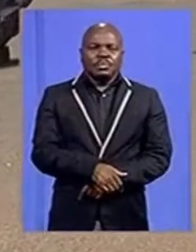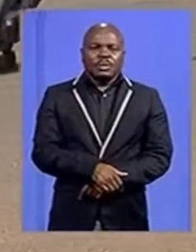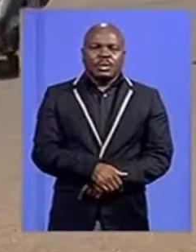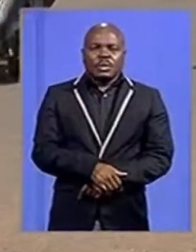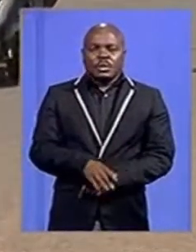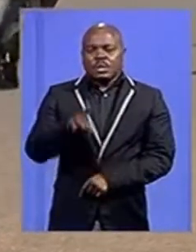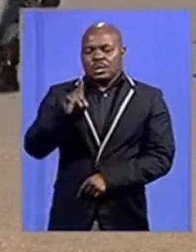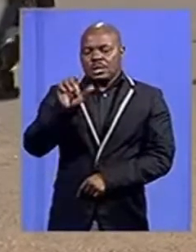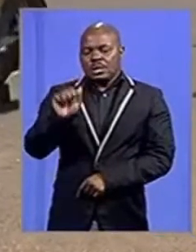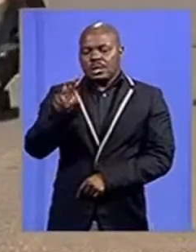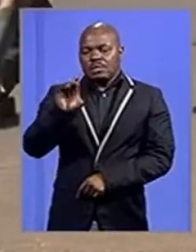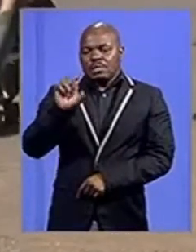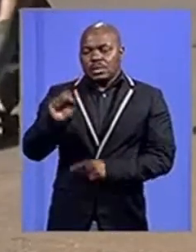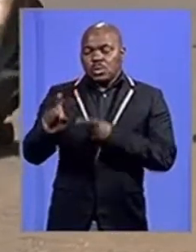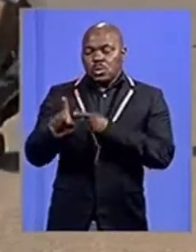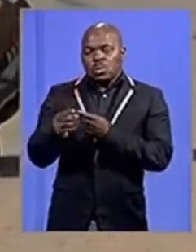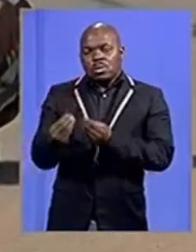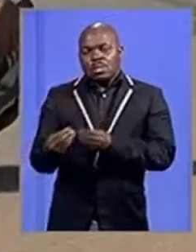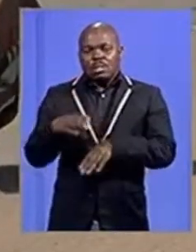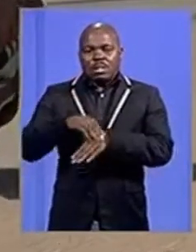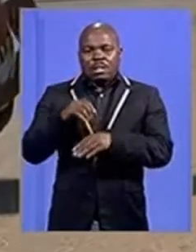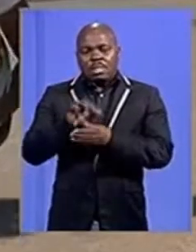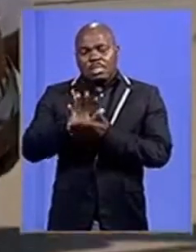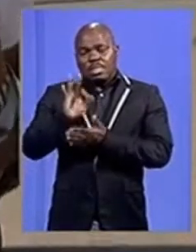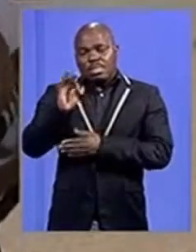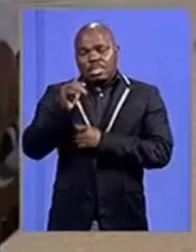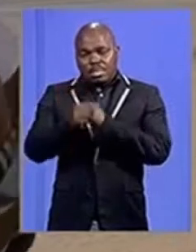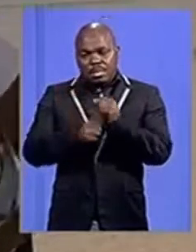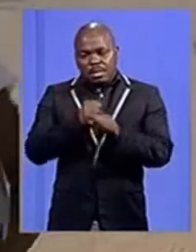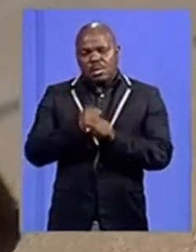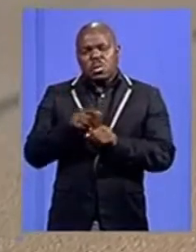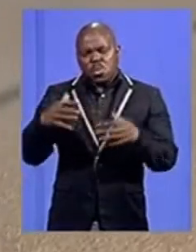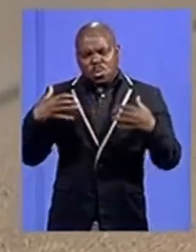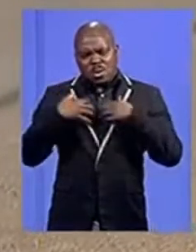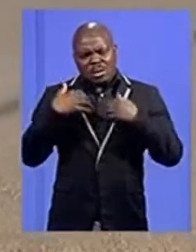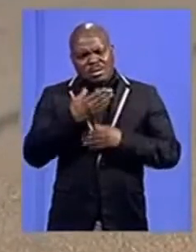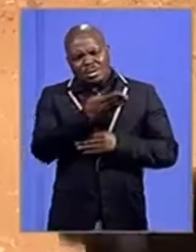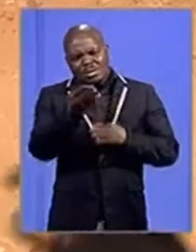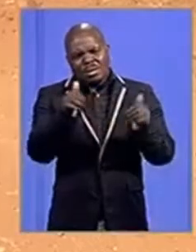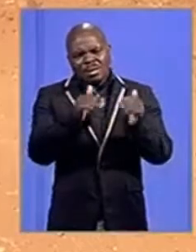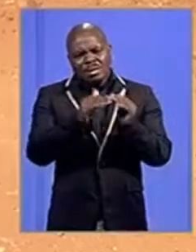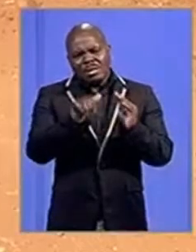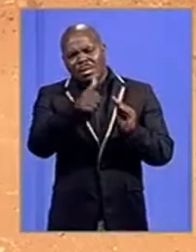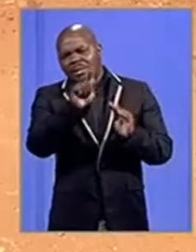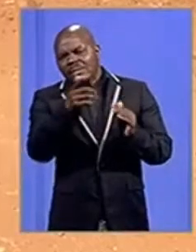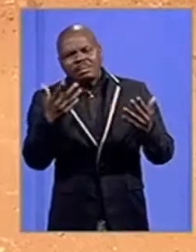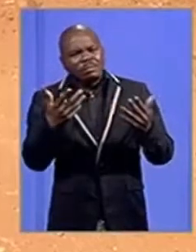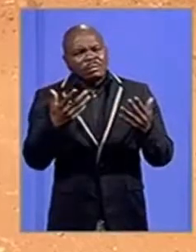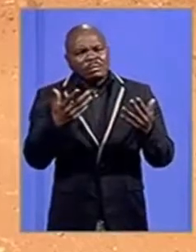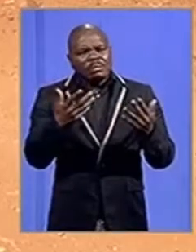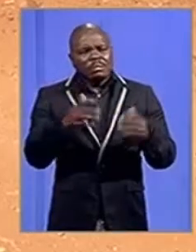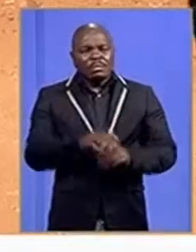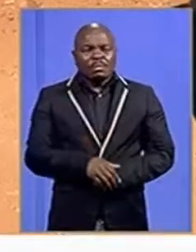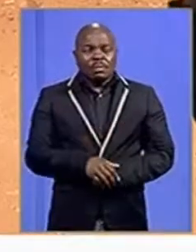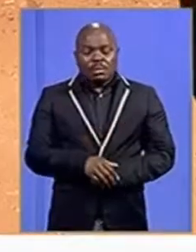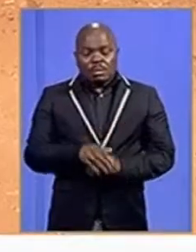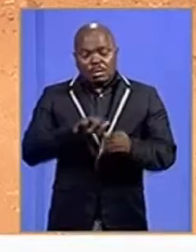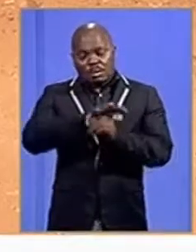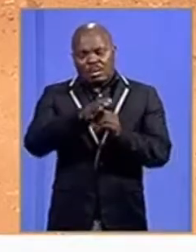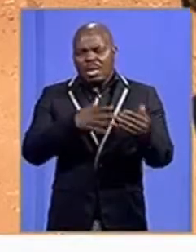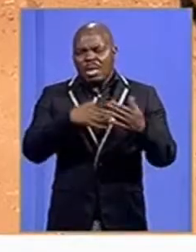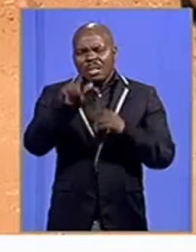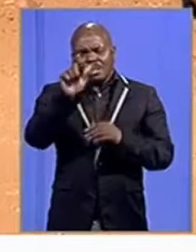Jemiko Davids wa mengwaga e 13 o tshwenyegile ka baagišane ba gagwe. The virus can catch anyone. COVID is real